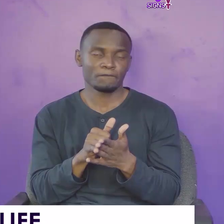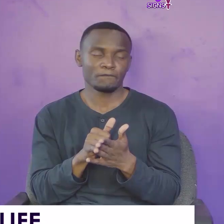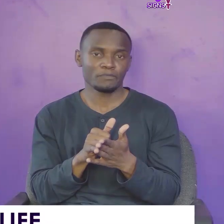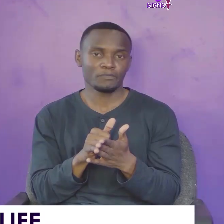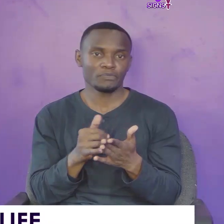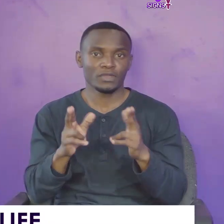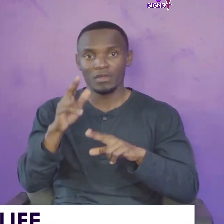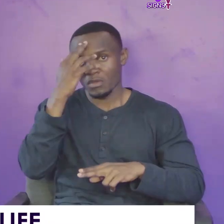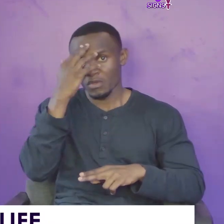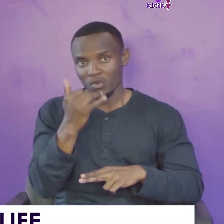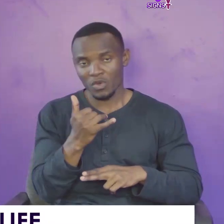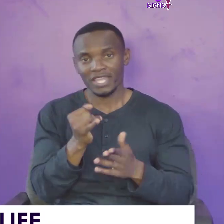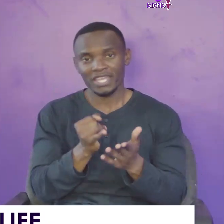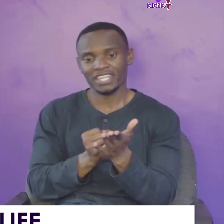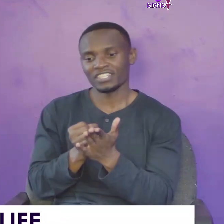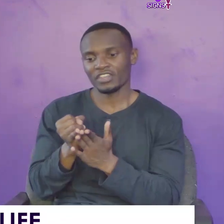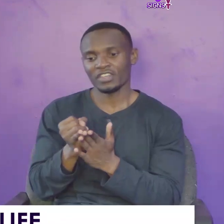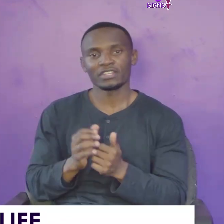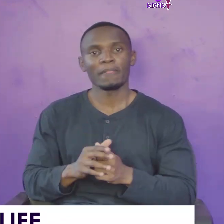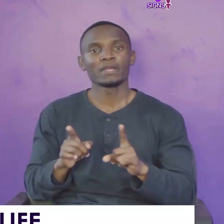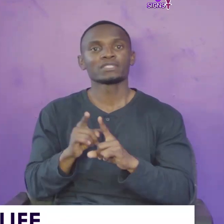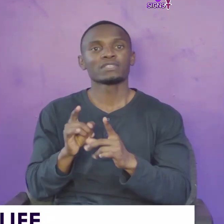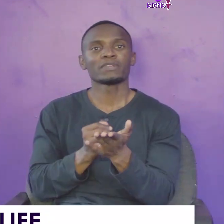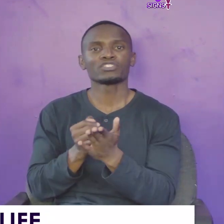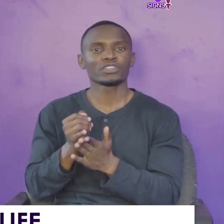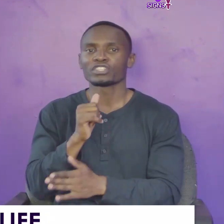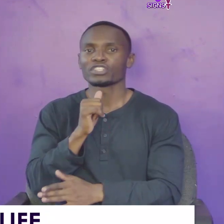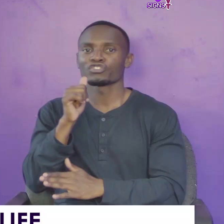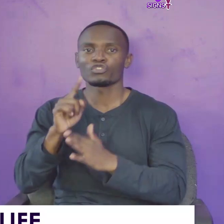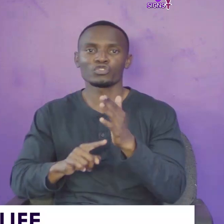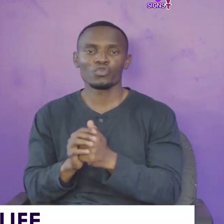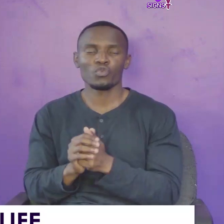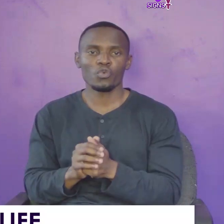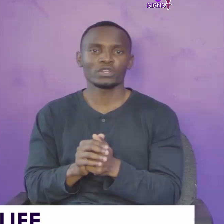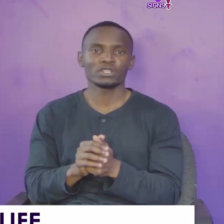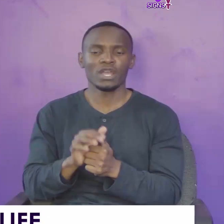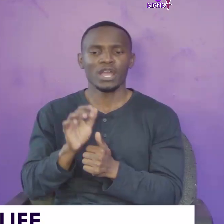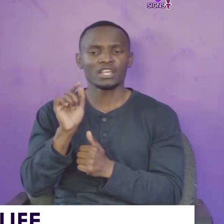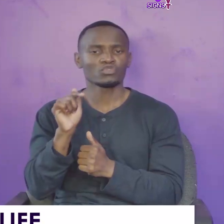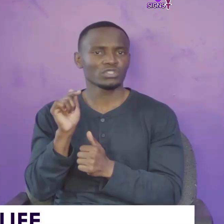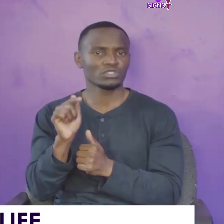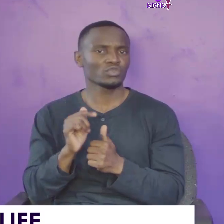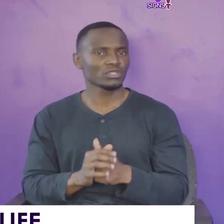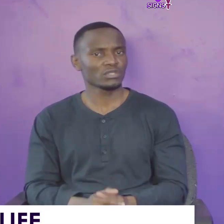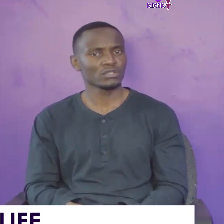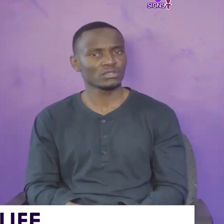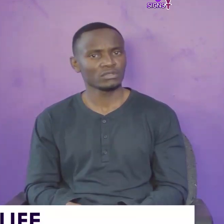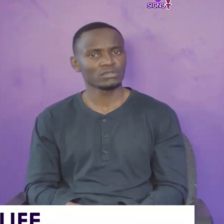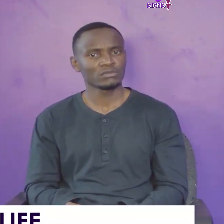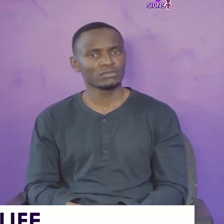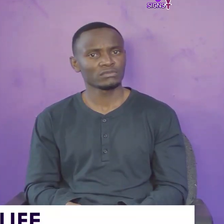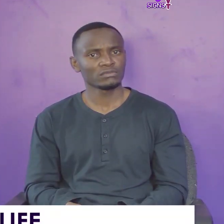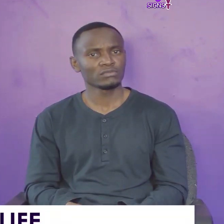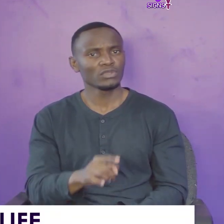or we have heard before, that integrity is not a switch. Okay. That you have to switch on it. But it off, depending on are you aware of the